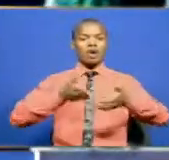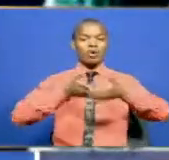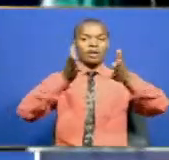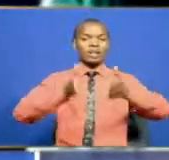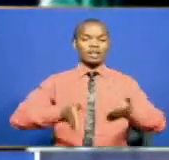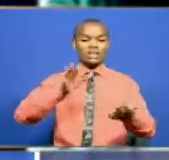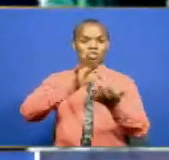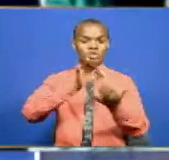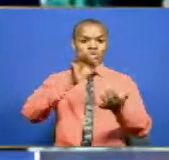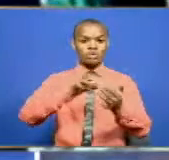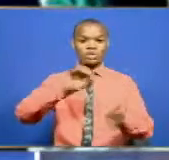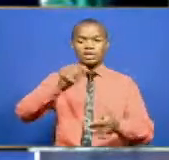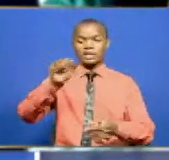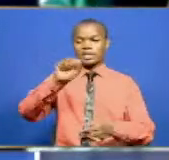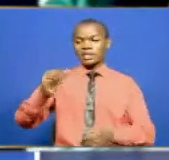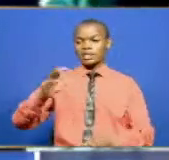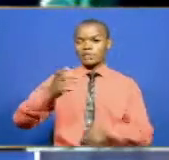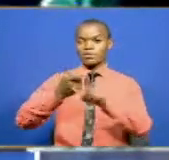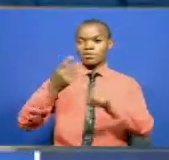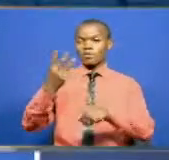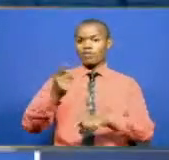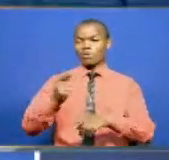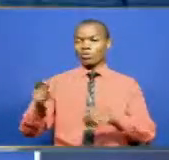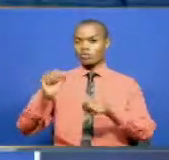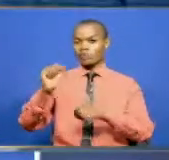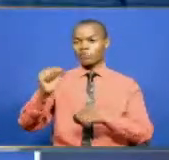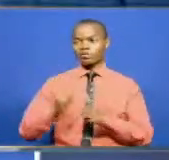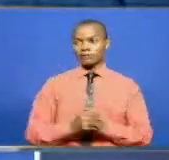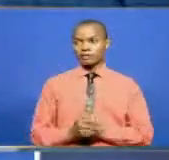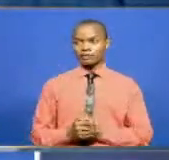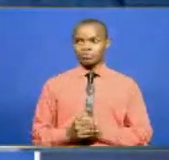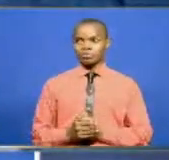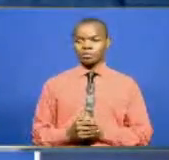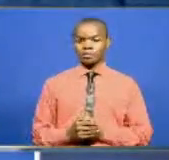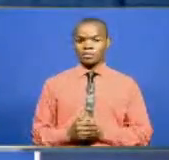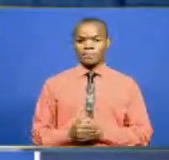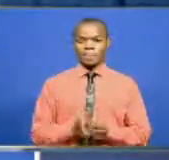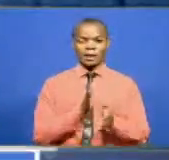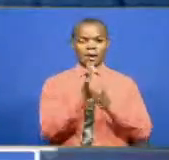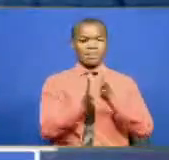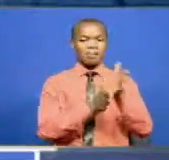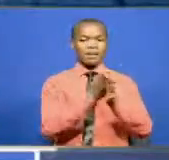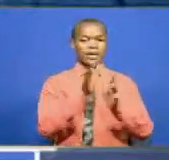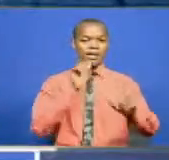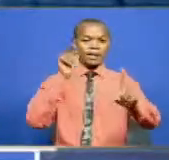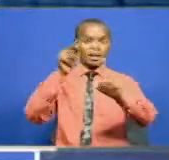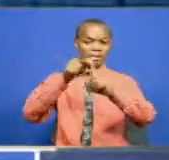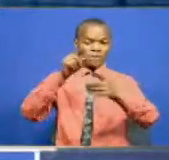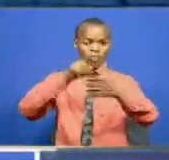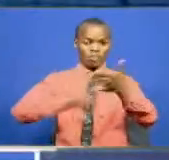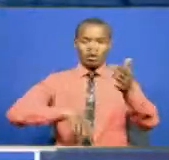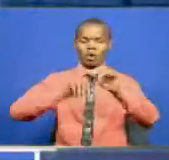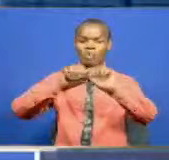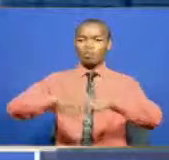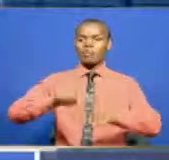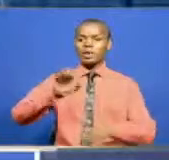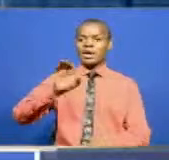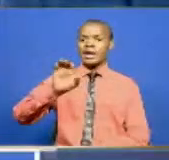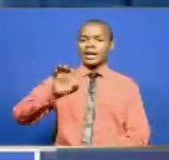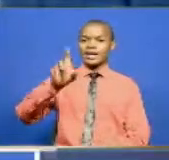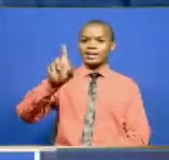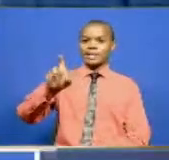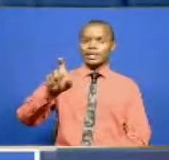JSC from 4 to 5. The proposal seeks to enhance the number of executive